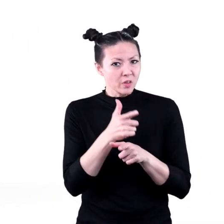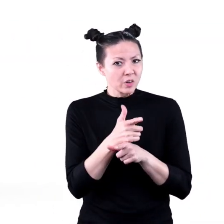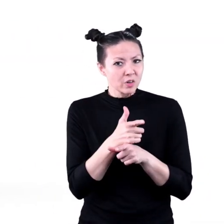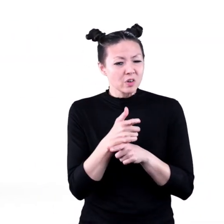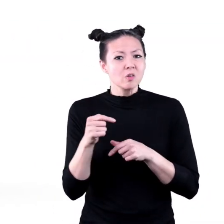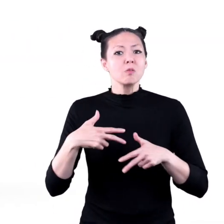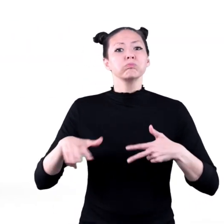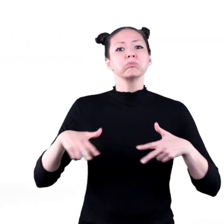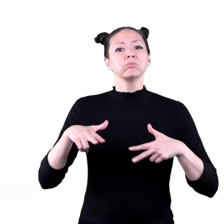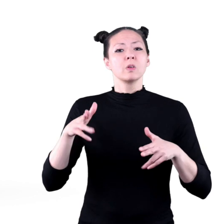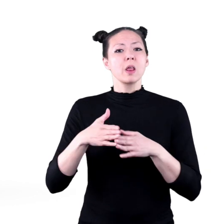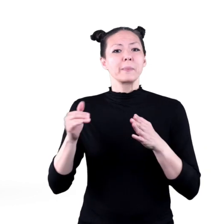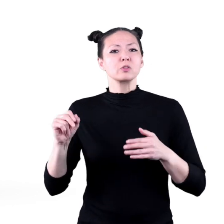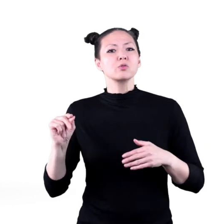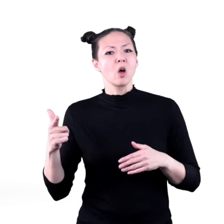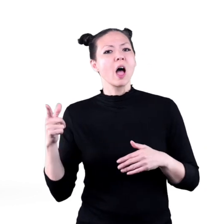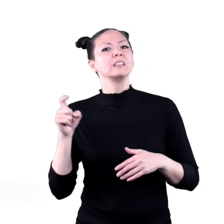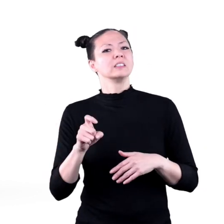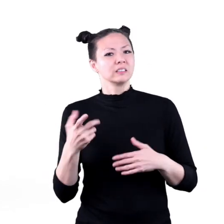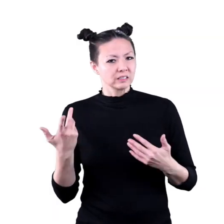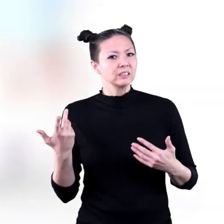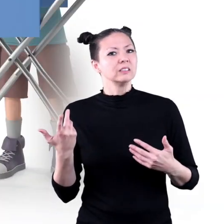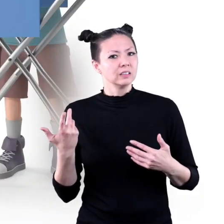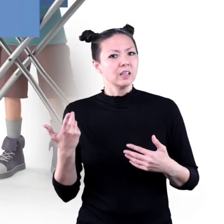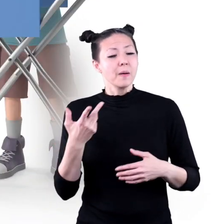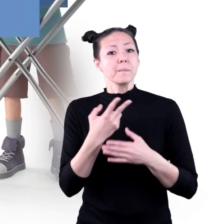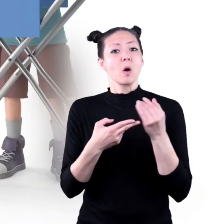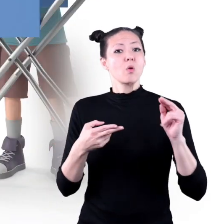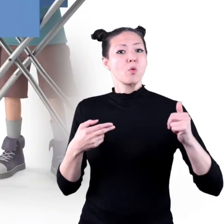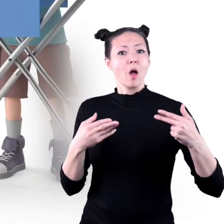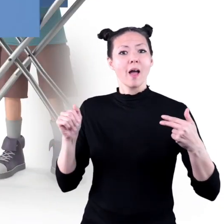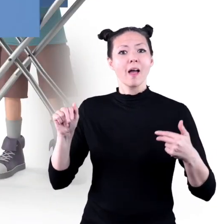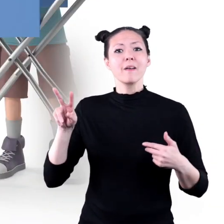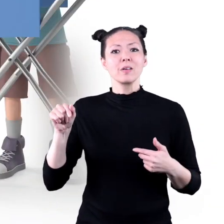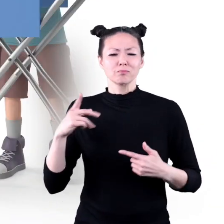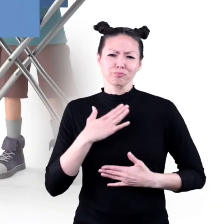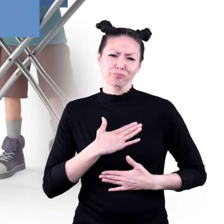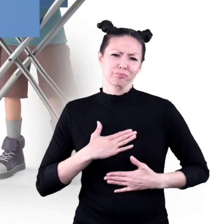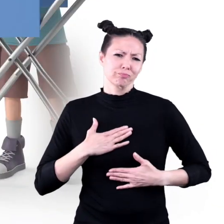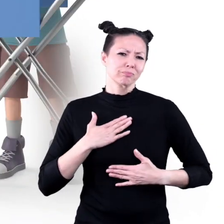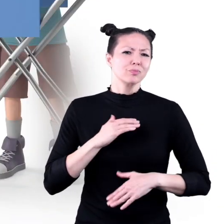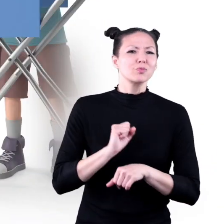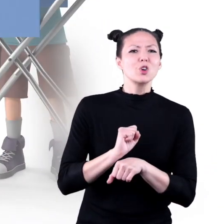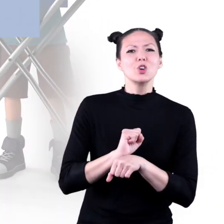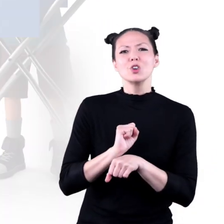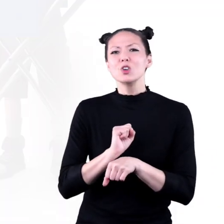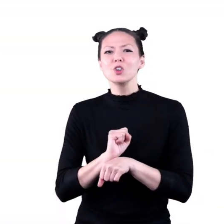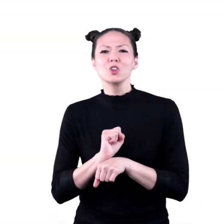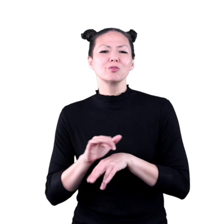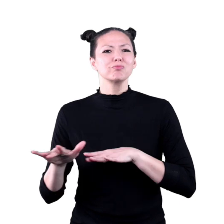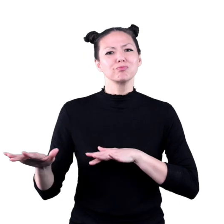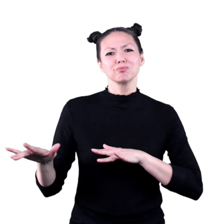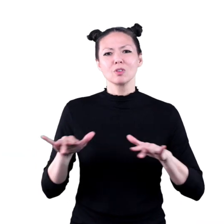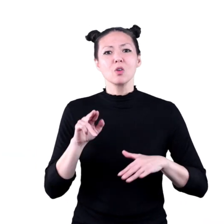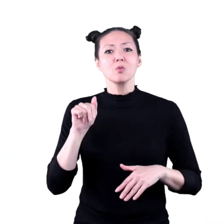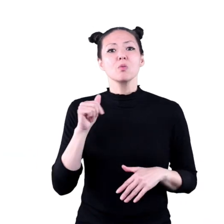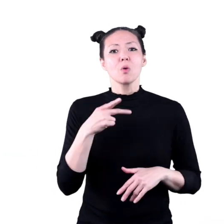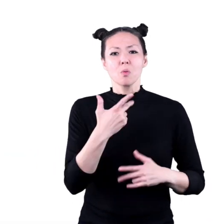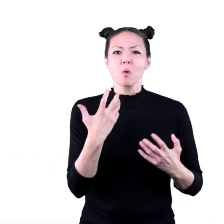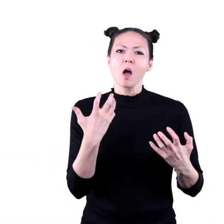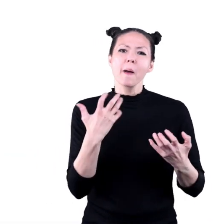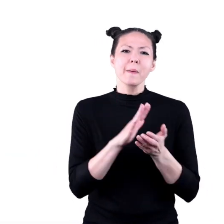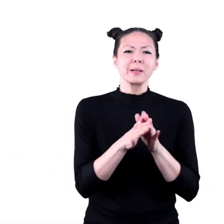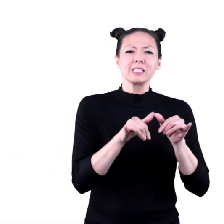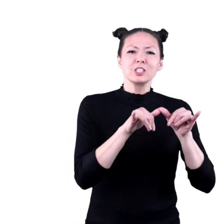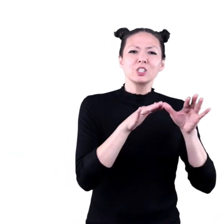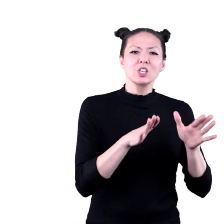so she was asked to walk the neighbor's dogs. Both Noah and Ava enjoyed working. Noah wants to be an